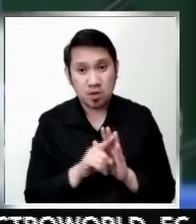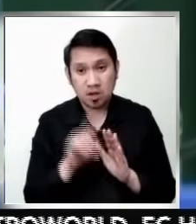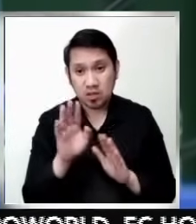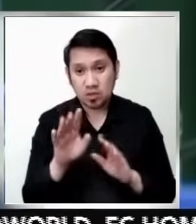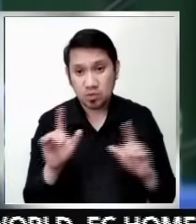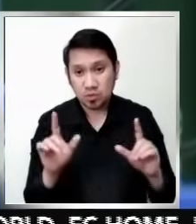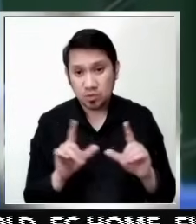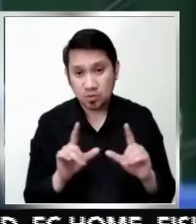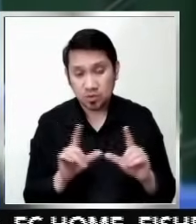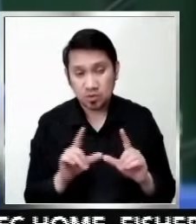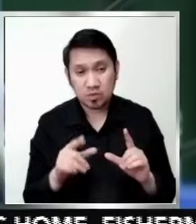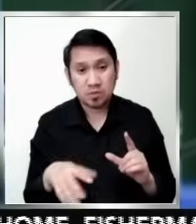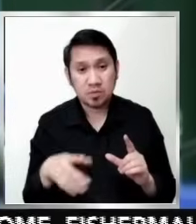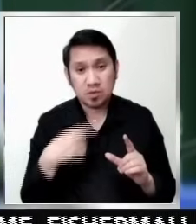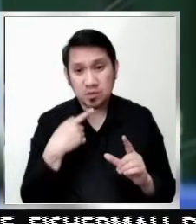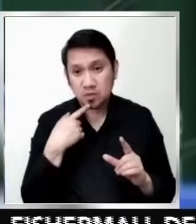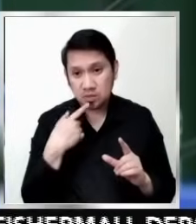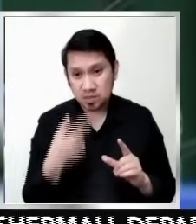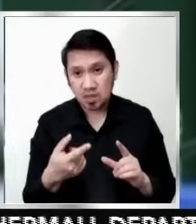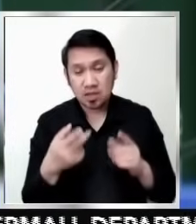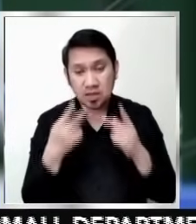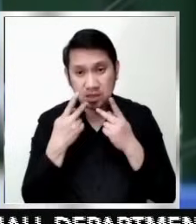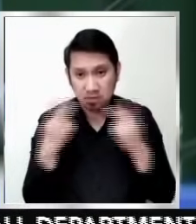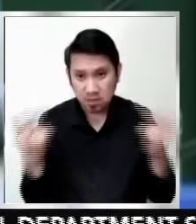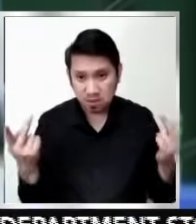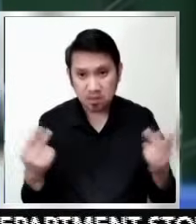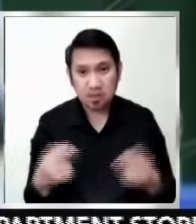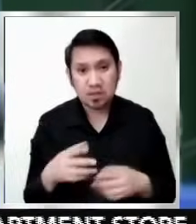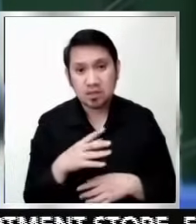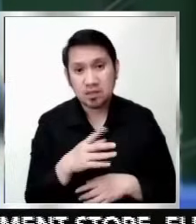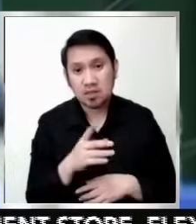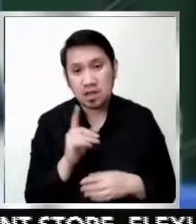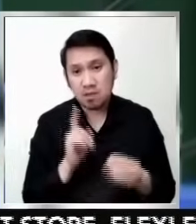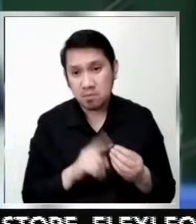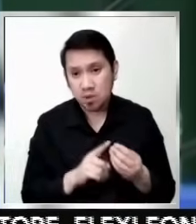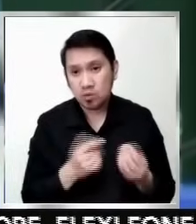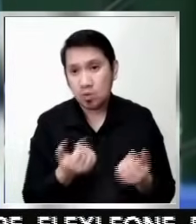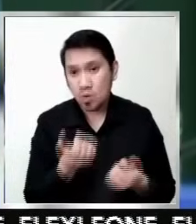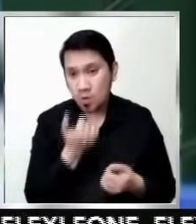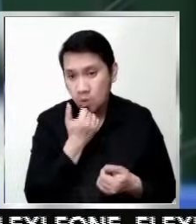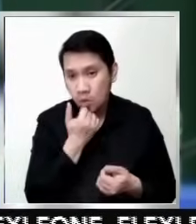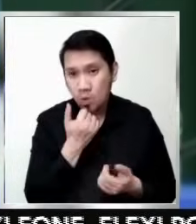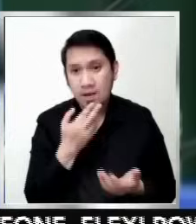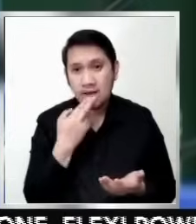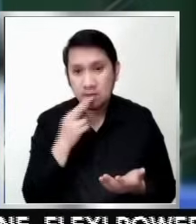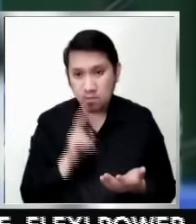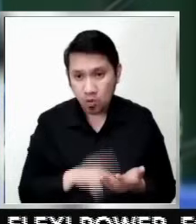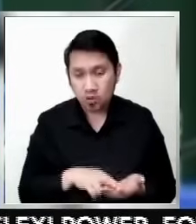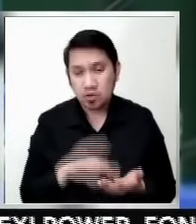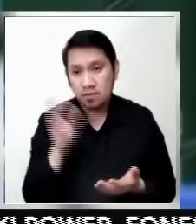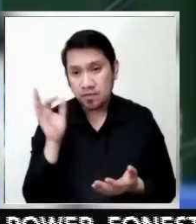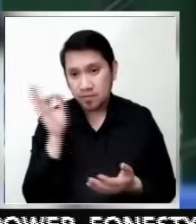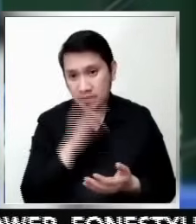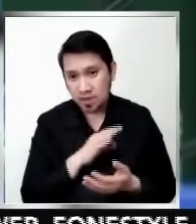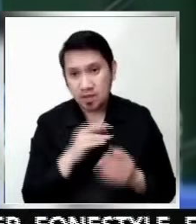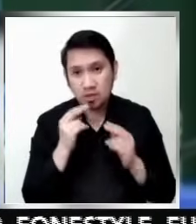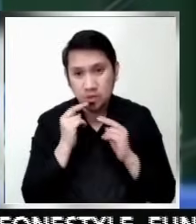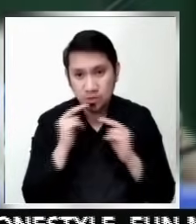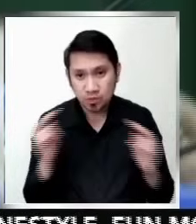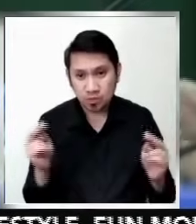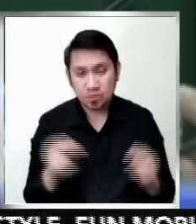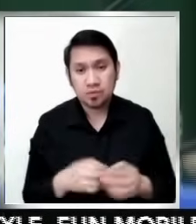magsabi sa publiko ng mga maling reports or deliberately False